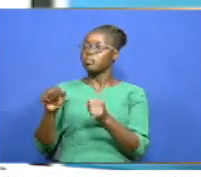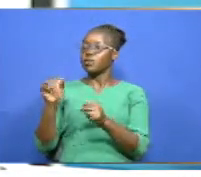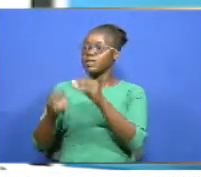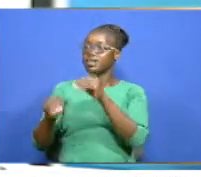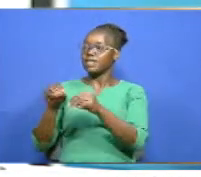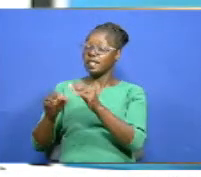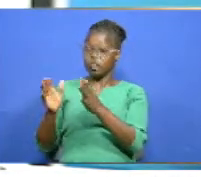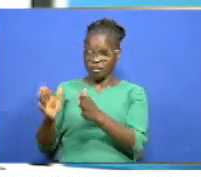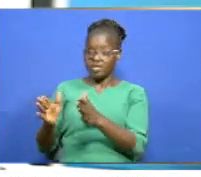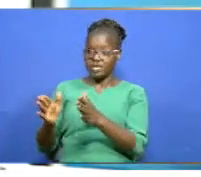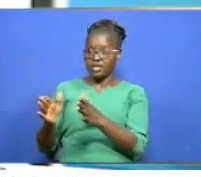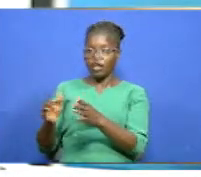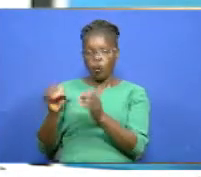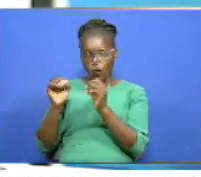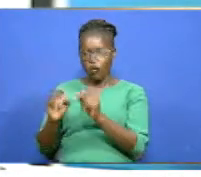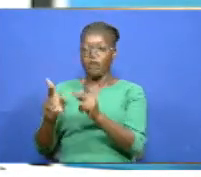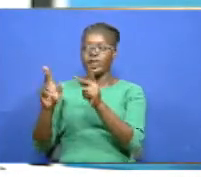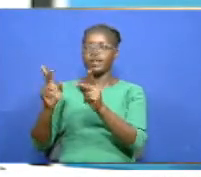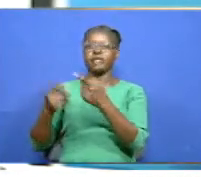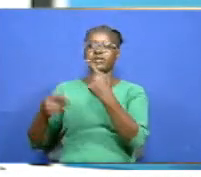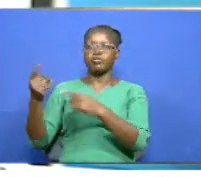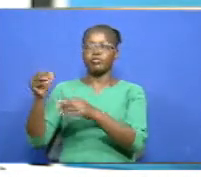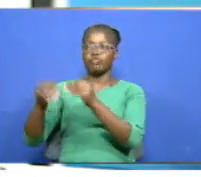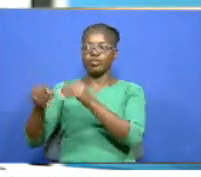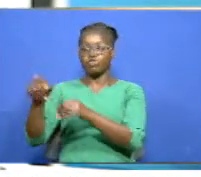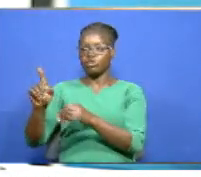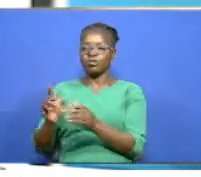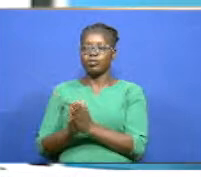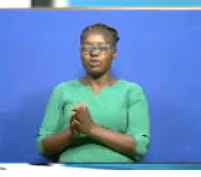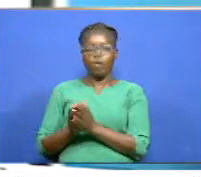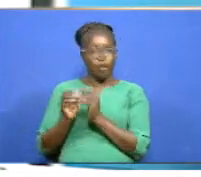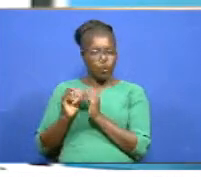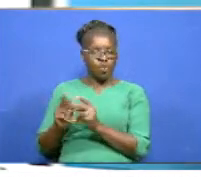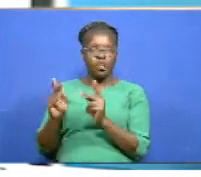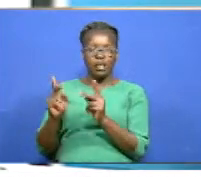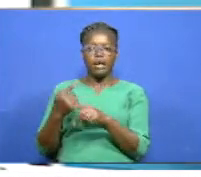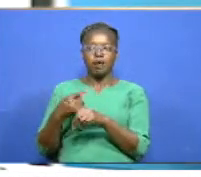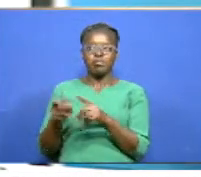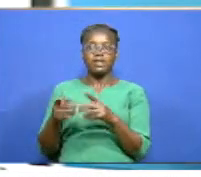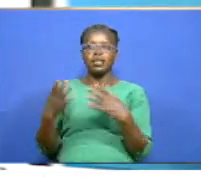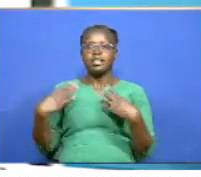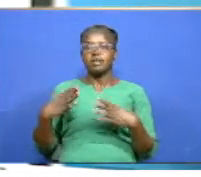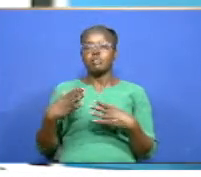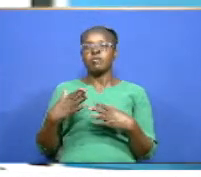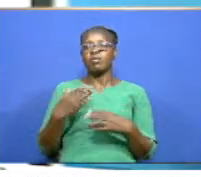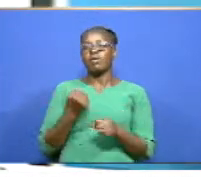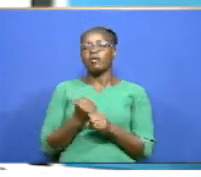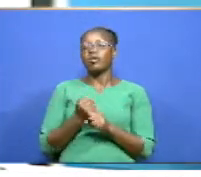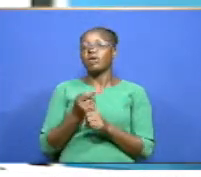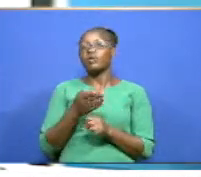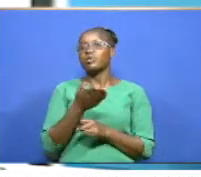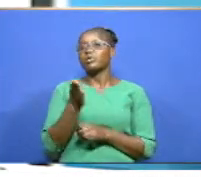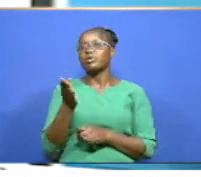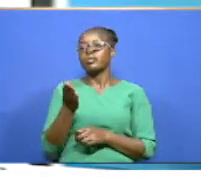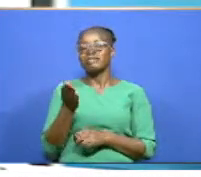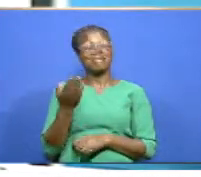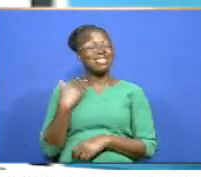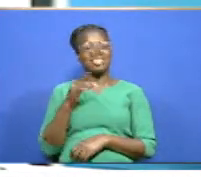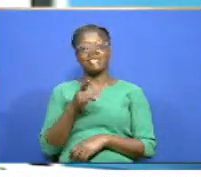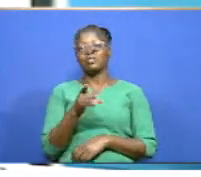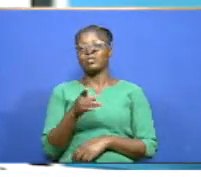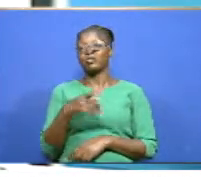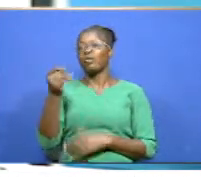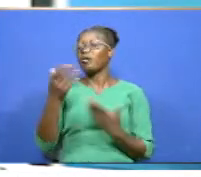electorate. But if the electorate vote you and the people who you need to work with do not agree with you, where will